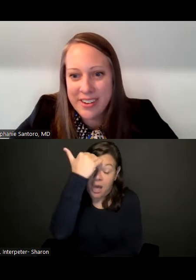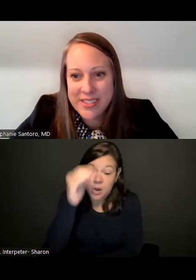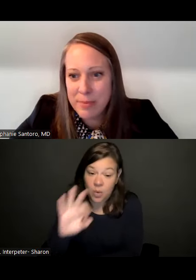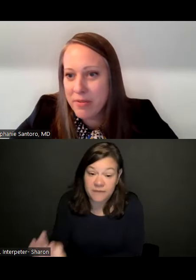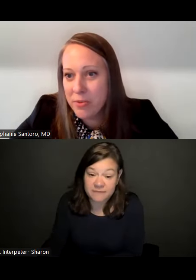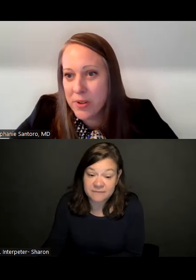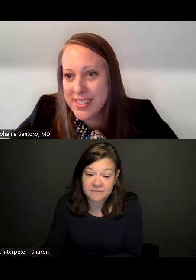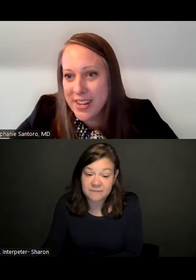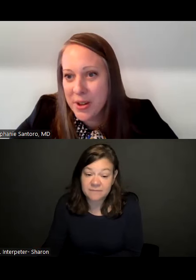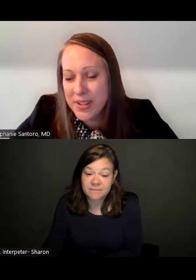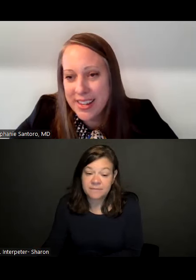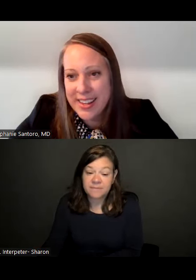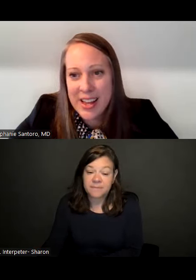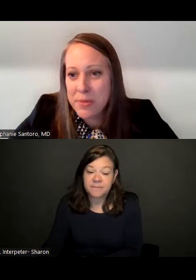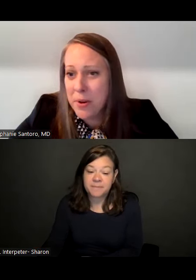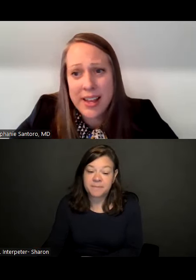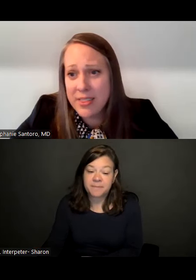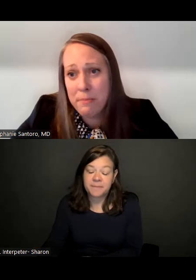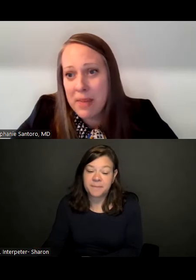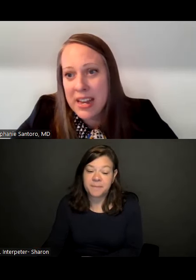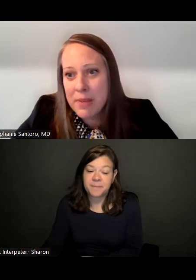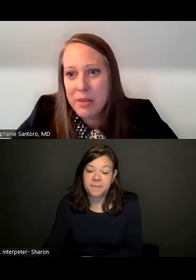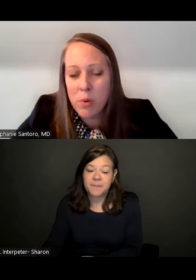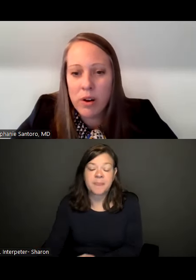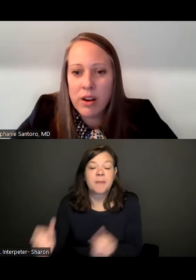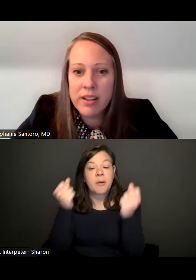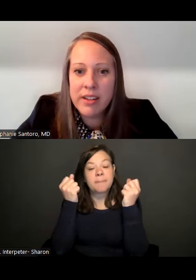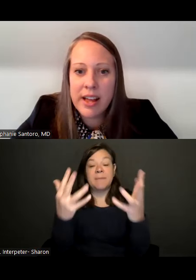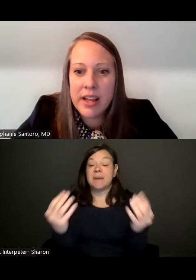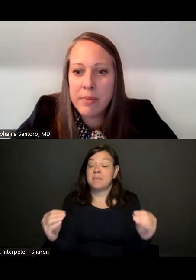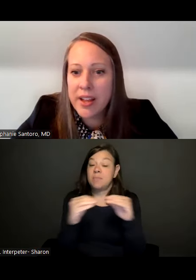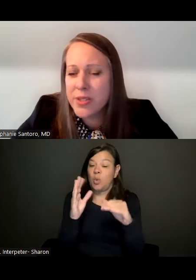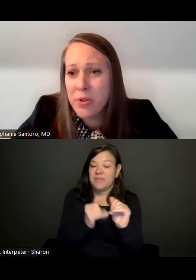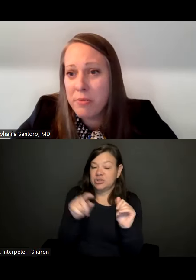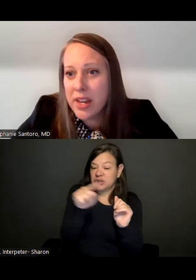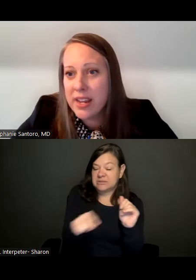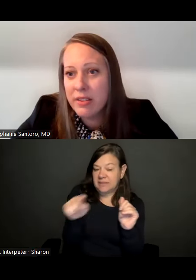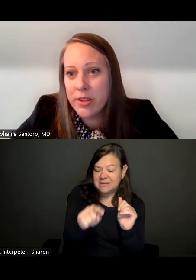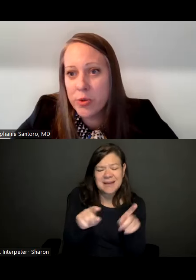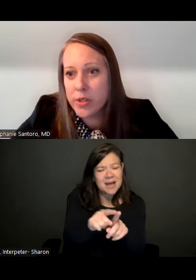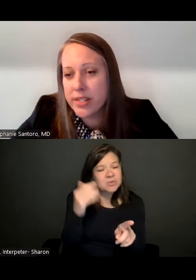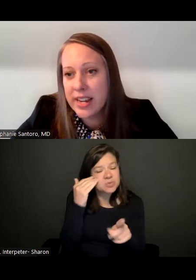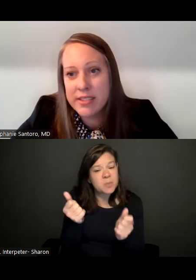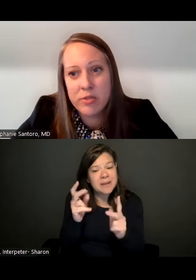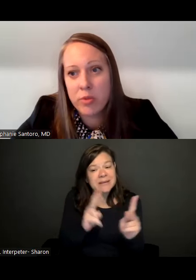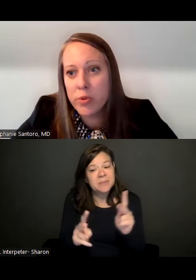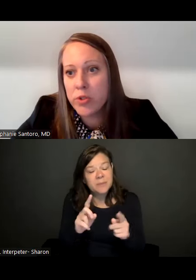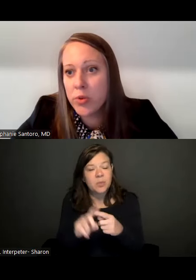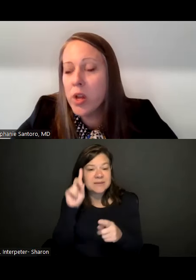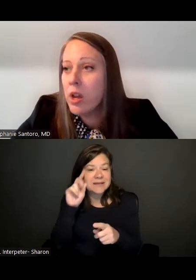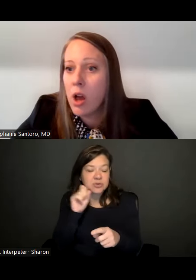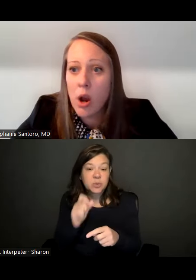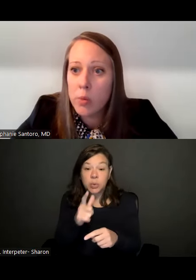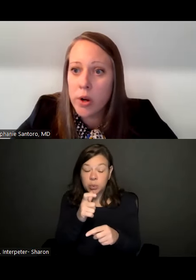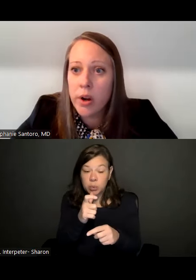or some of the ones I know. There are many, many more. I also know many individuals with Down syndrome who